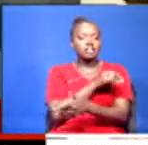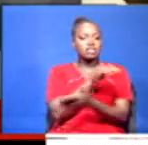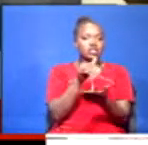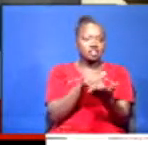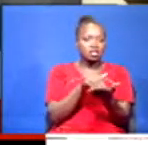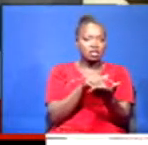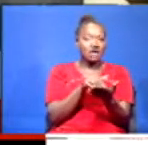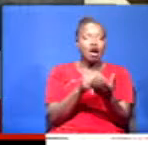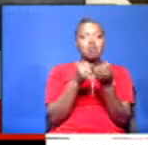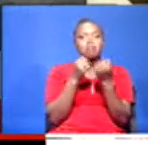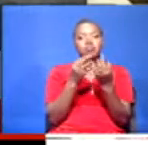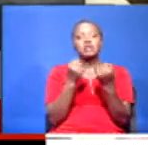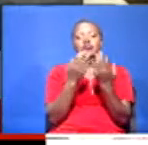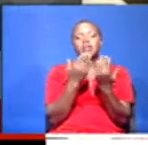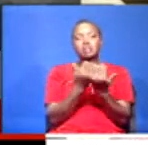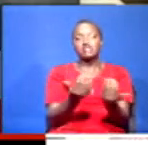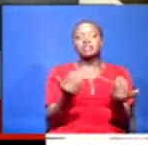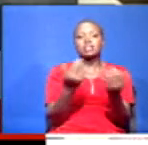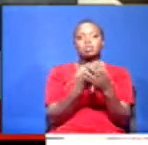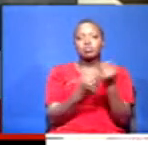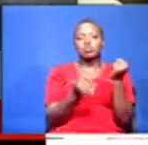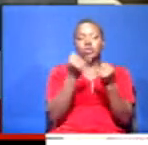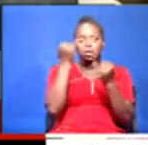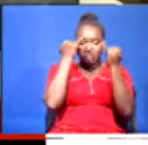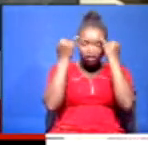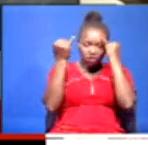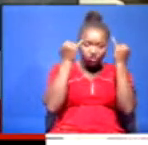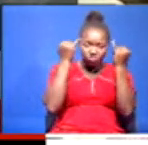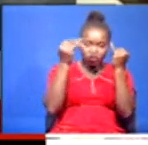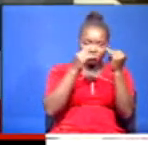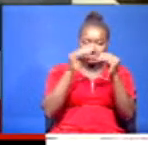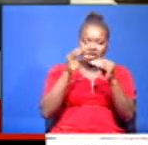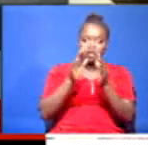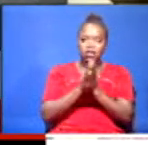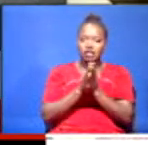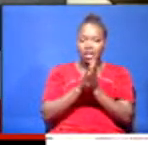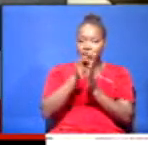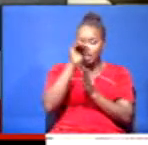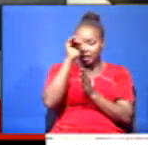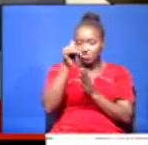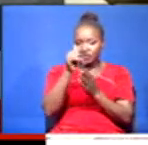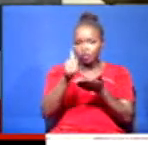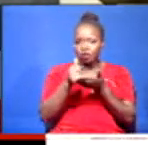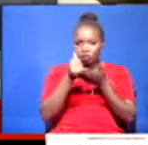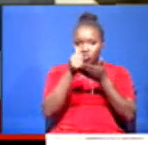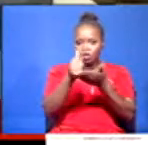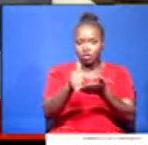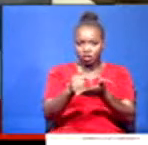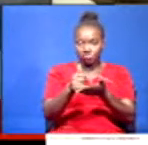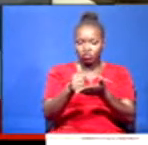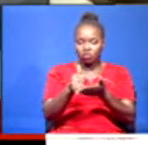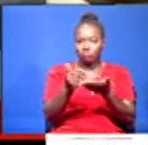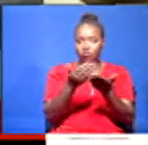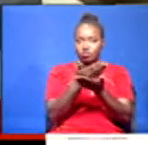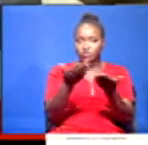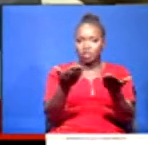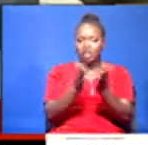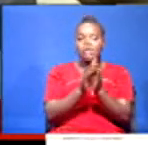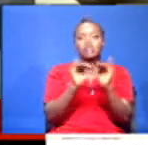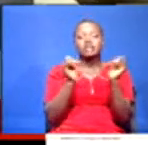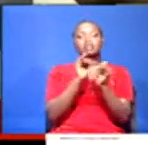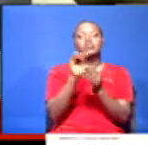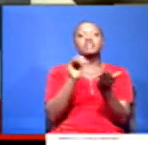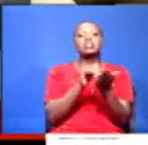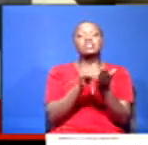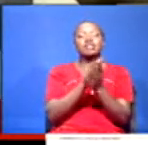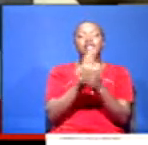quite a number of things that are both innovative and creative that will also be going on. We're looking at having the media center and all